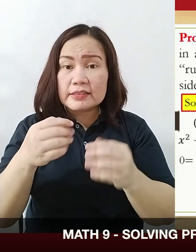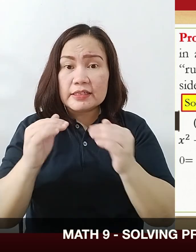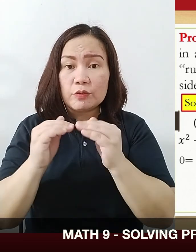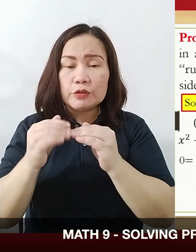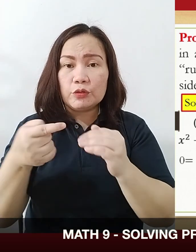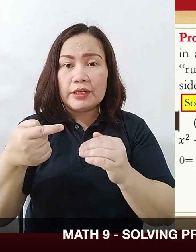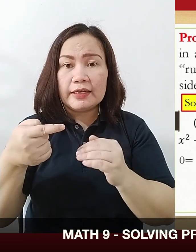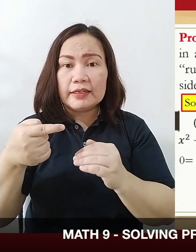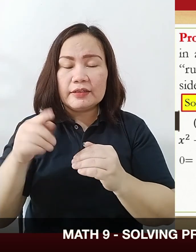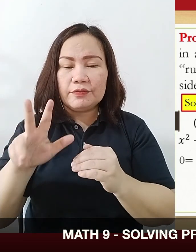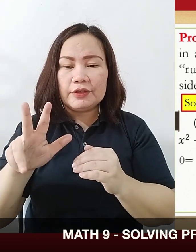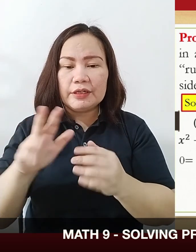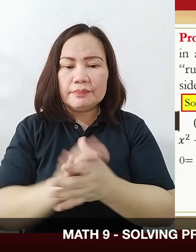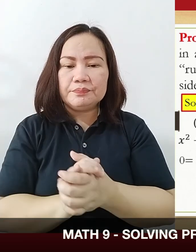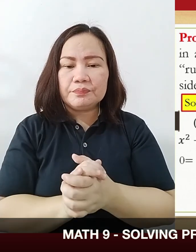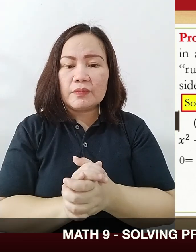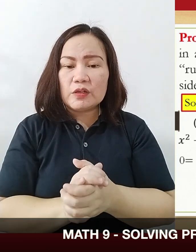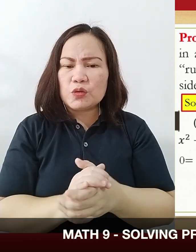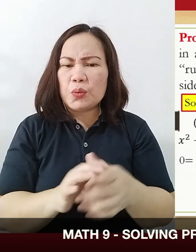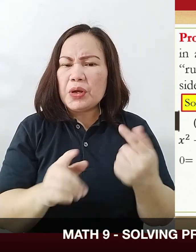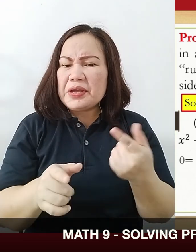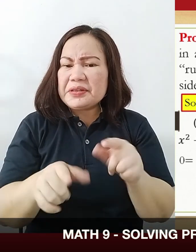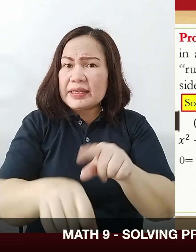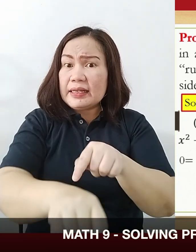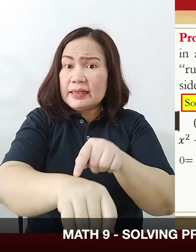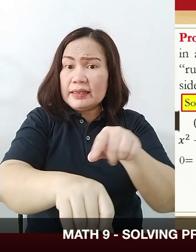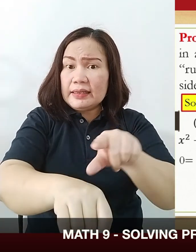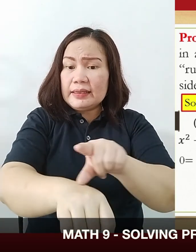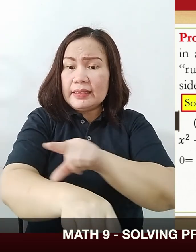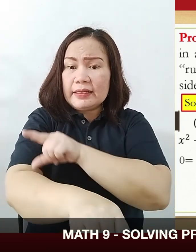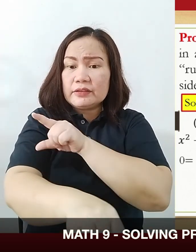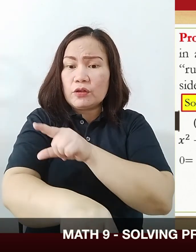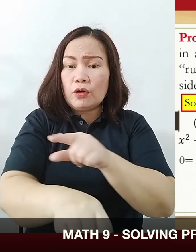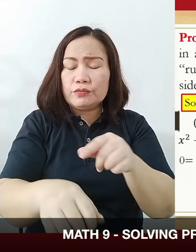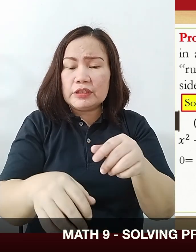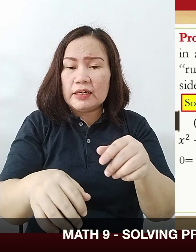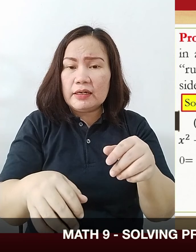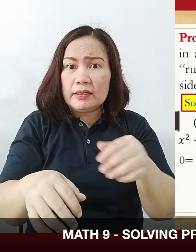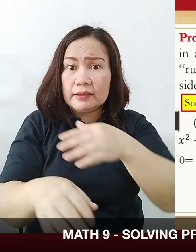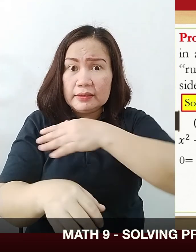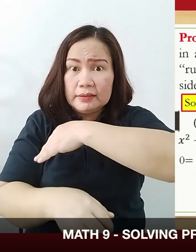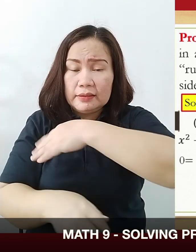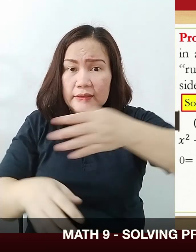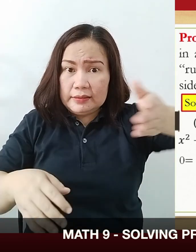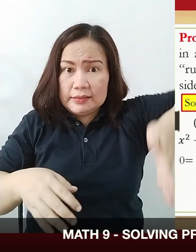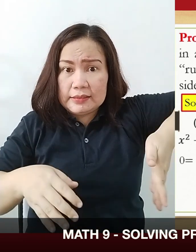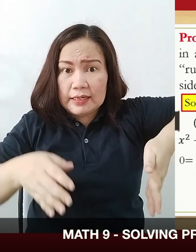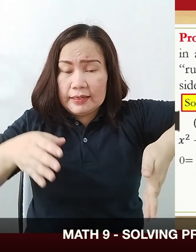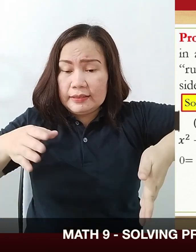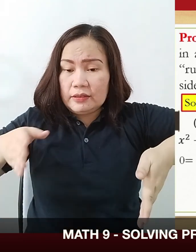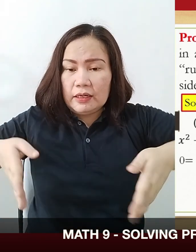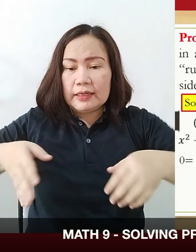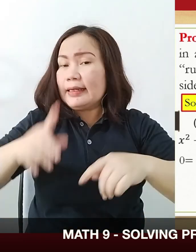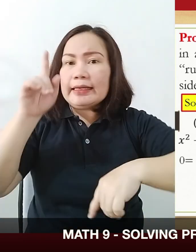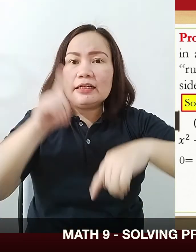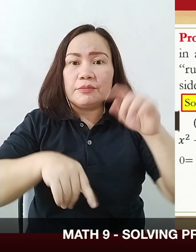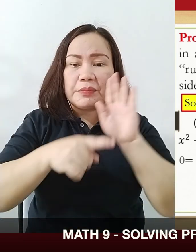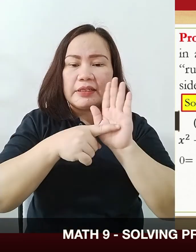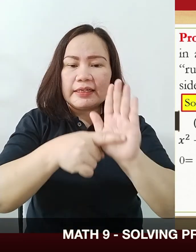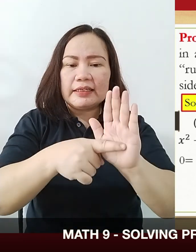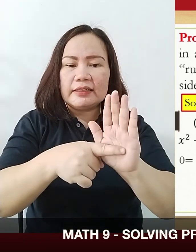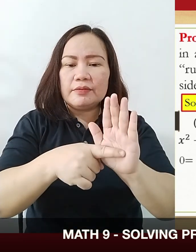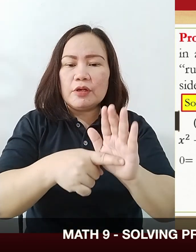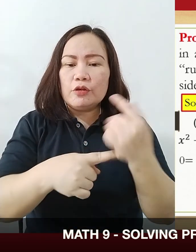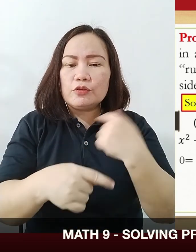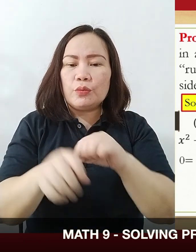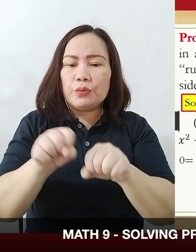3. Now, since the length of the side cannot be negative, okay, we conclude